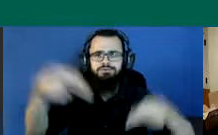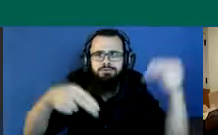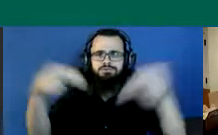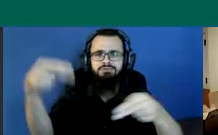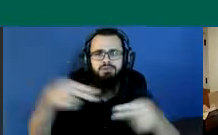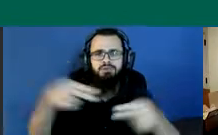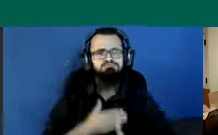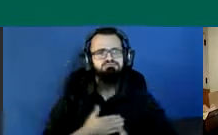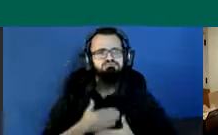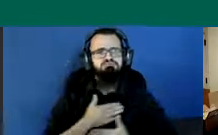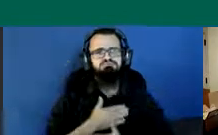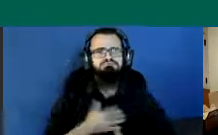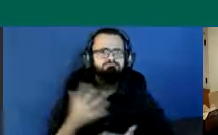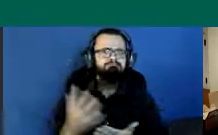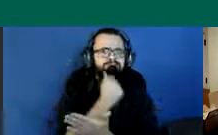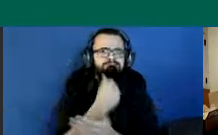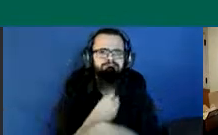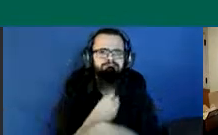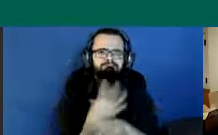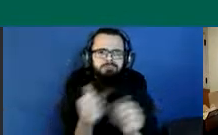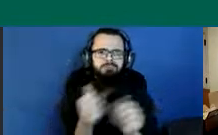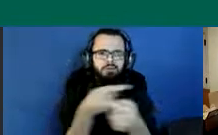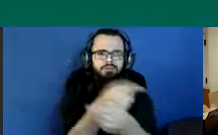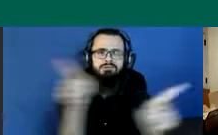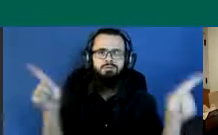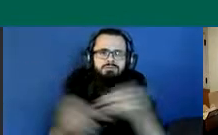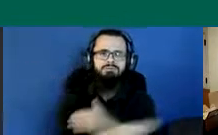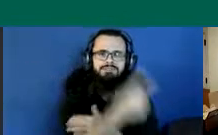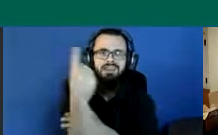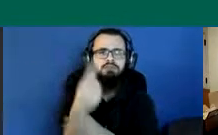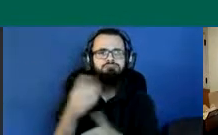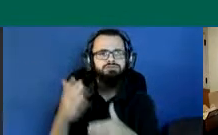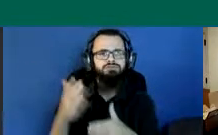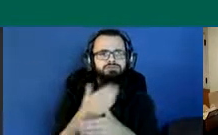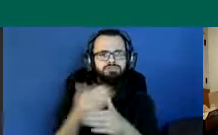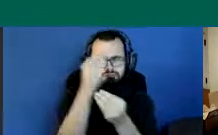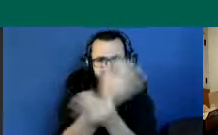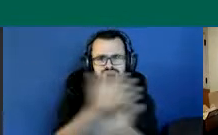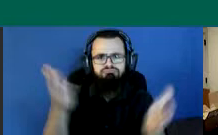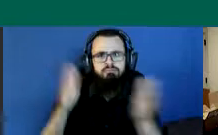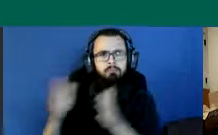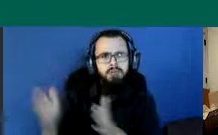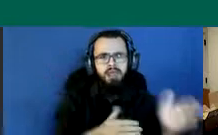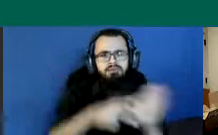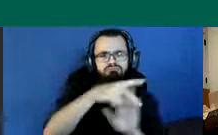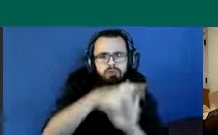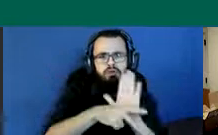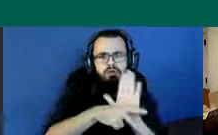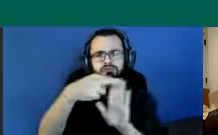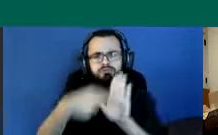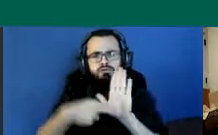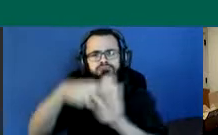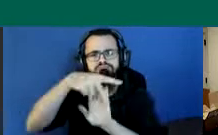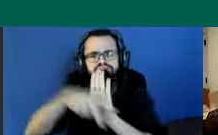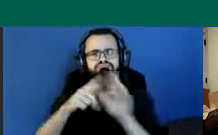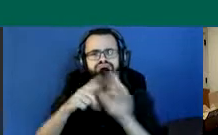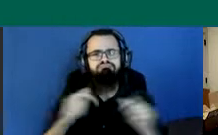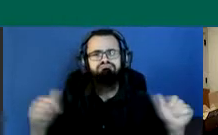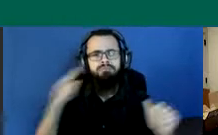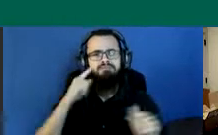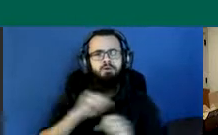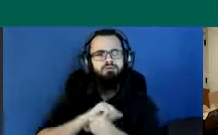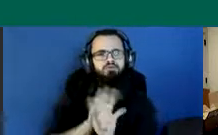today and share a little bit of our plans and protocols for the upcoming semester as it relates to COVID operations, and